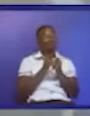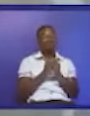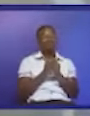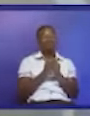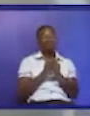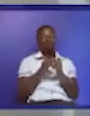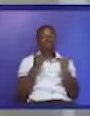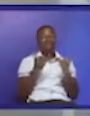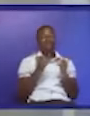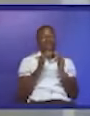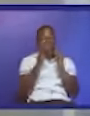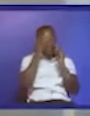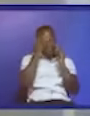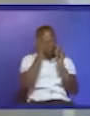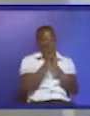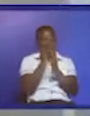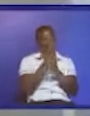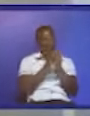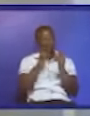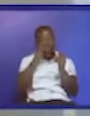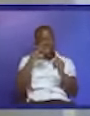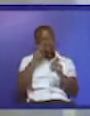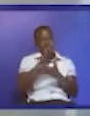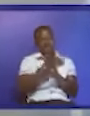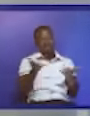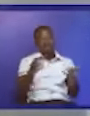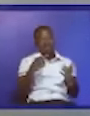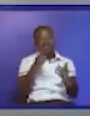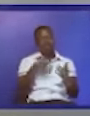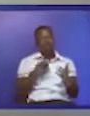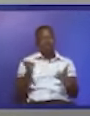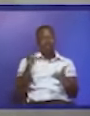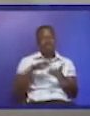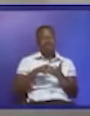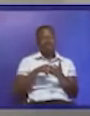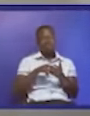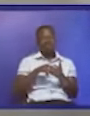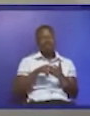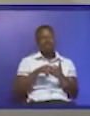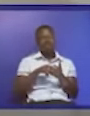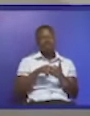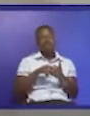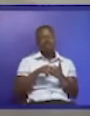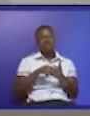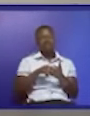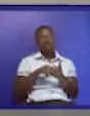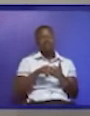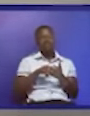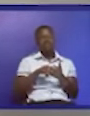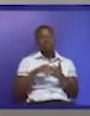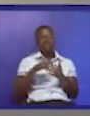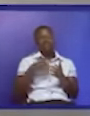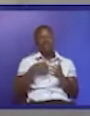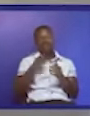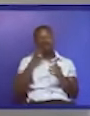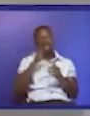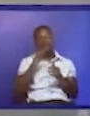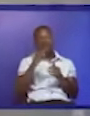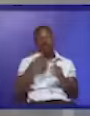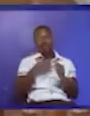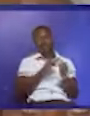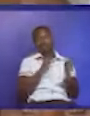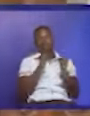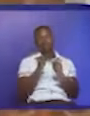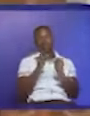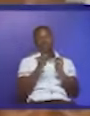I believe that there are women here tonight that will rise up in the spirit of Deborah. Women who carry power and